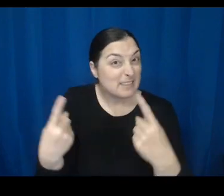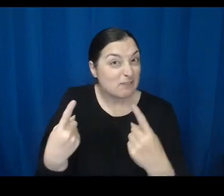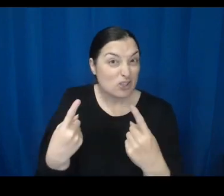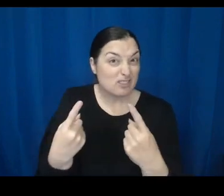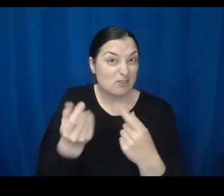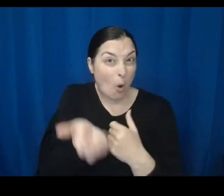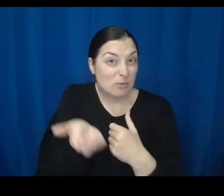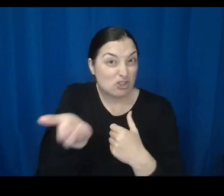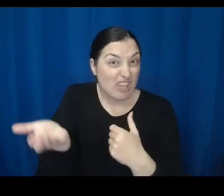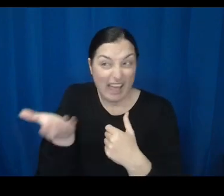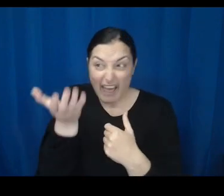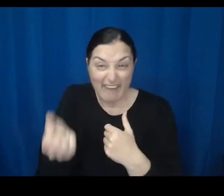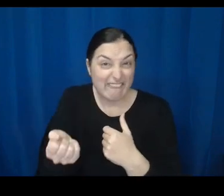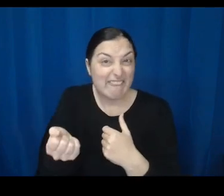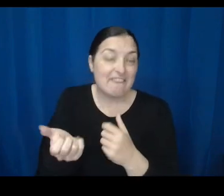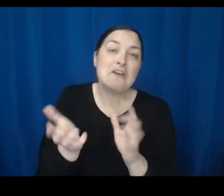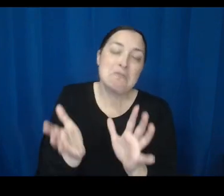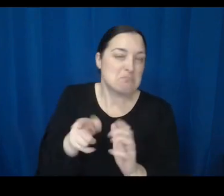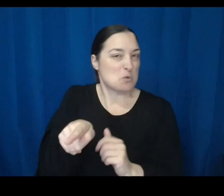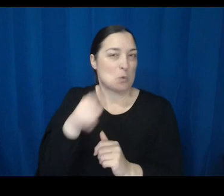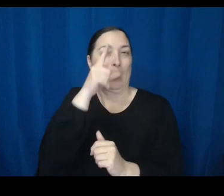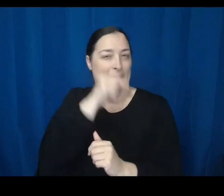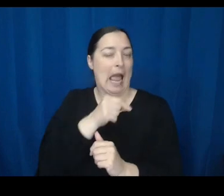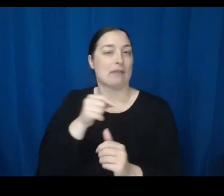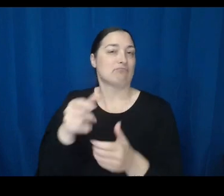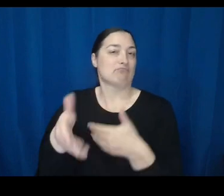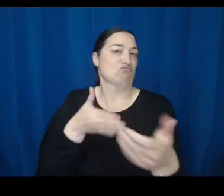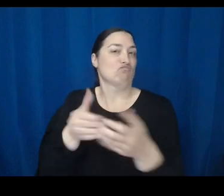work with that you can arrange and see up close.